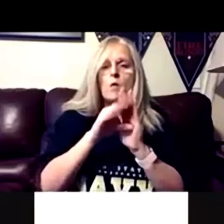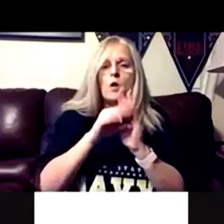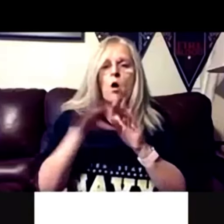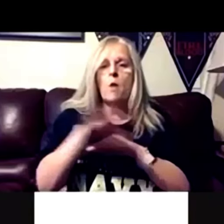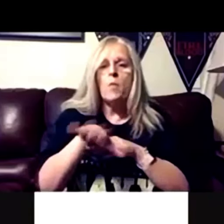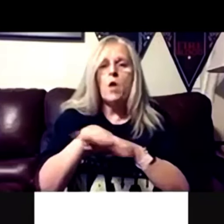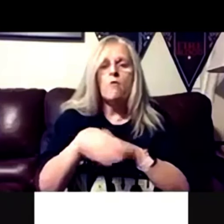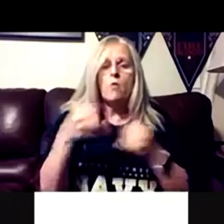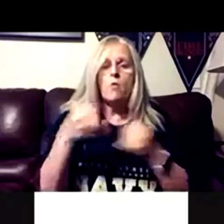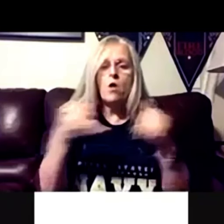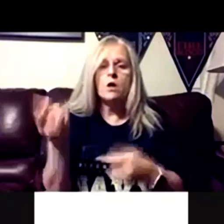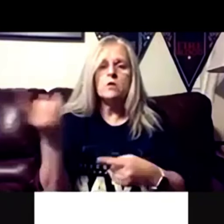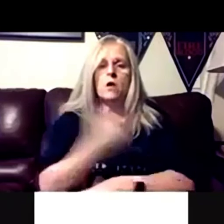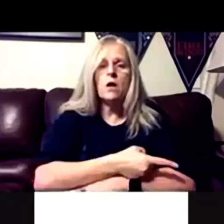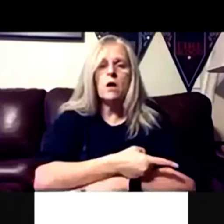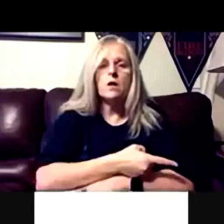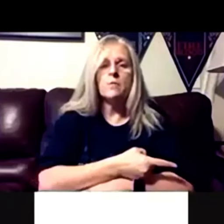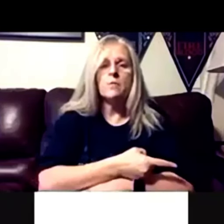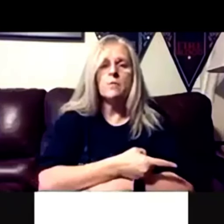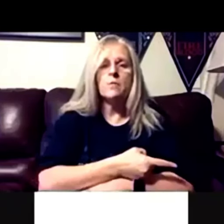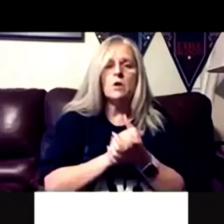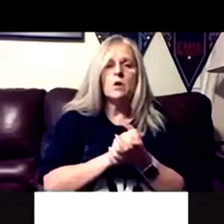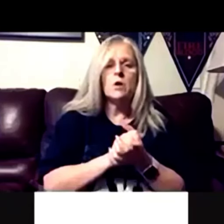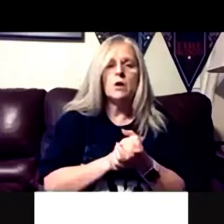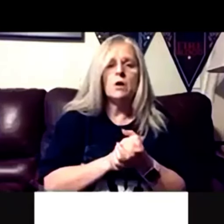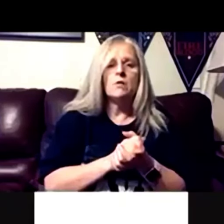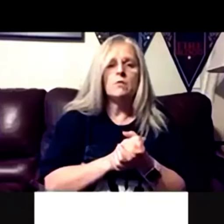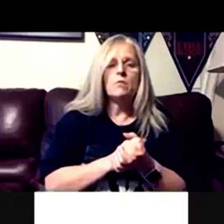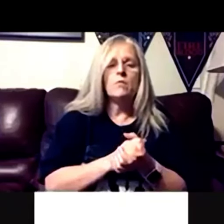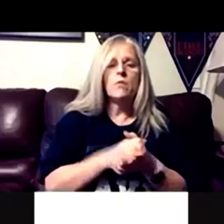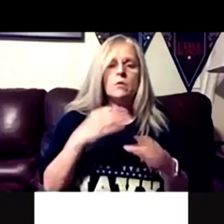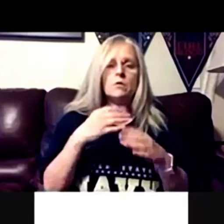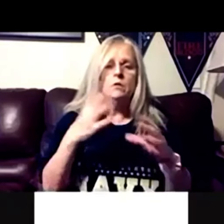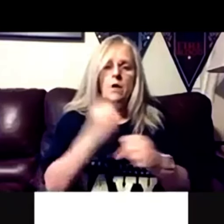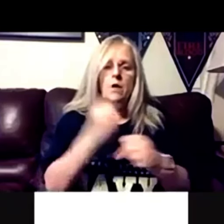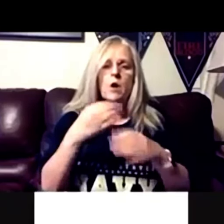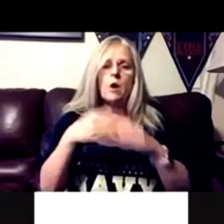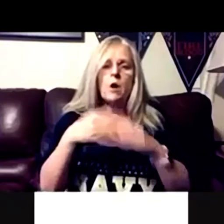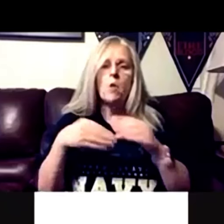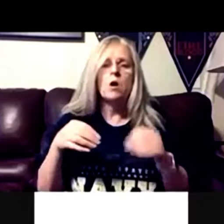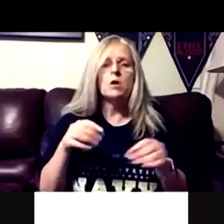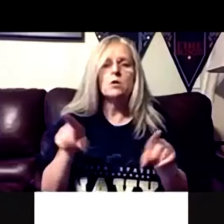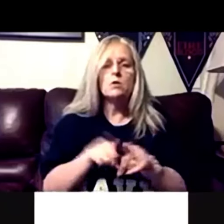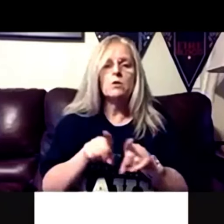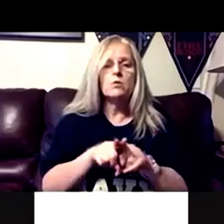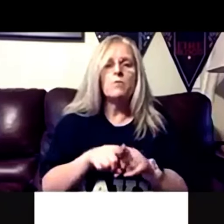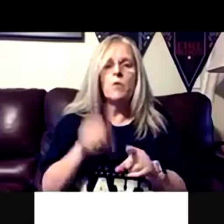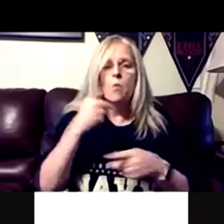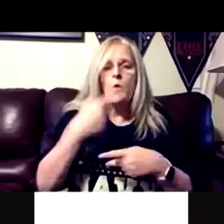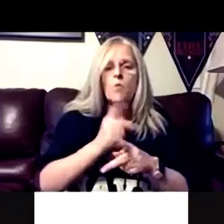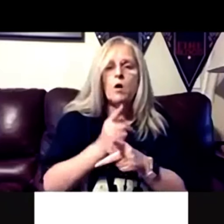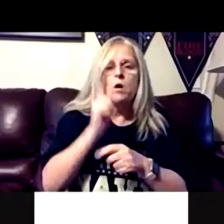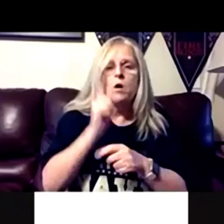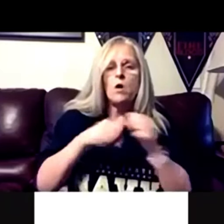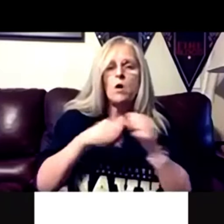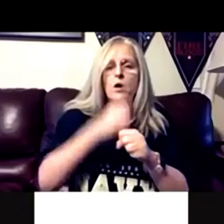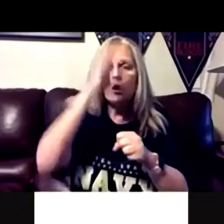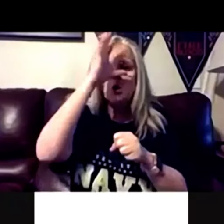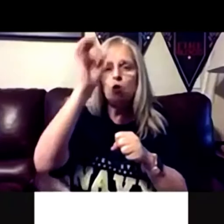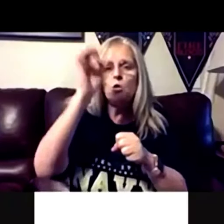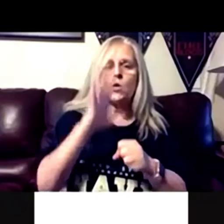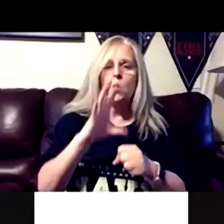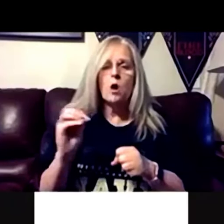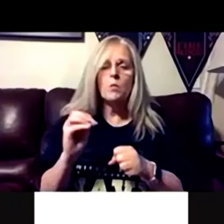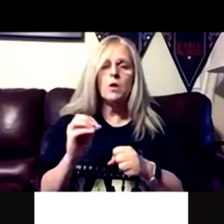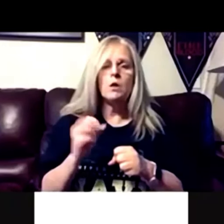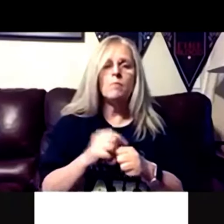online today. I believe ONPASSIVE will take their market share too. So one product, 1 year, unicorn company, a